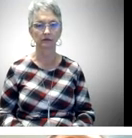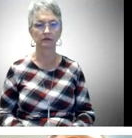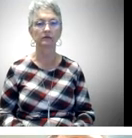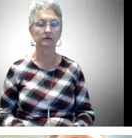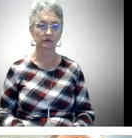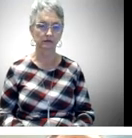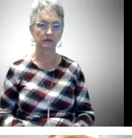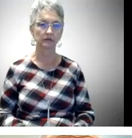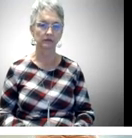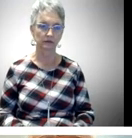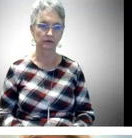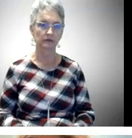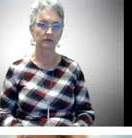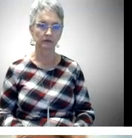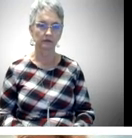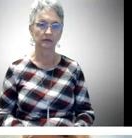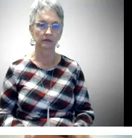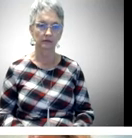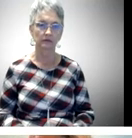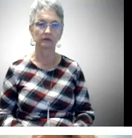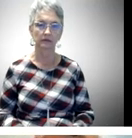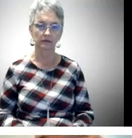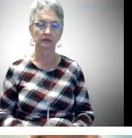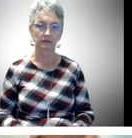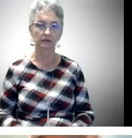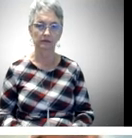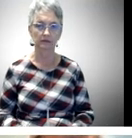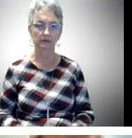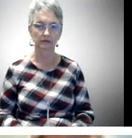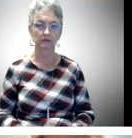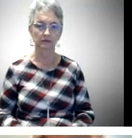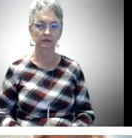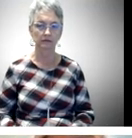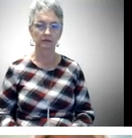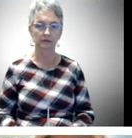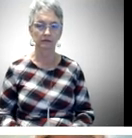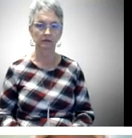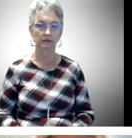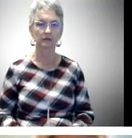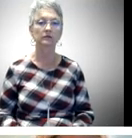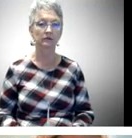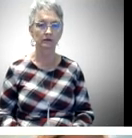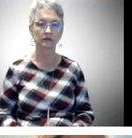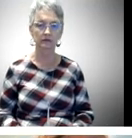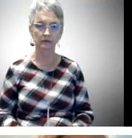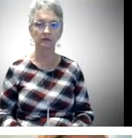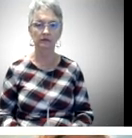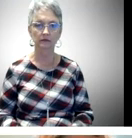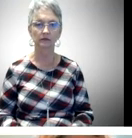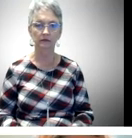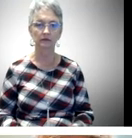needs trust, you can do even person-centered planning are considered alternative. For people